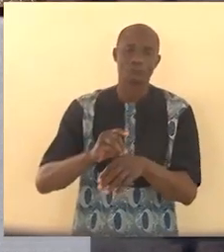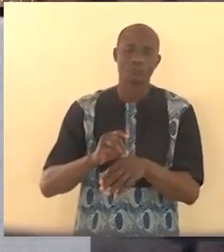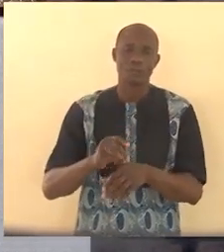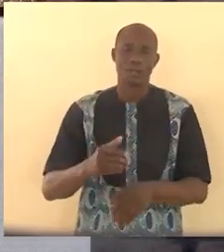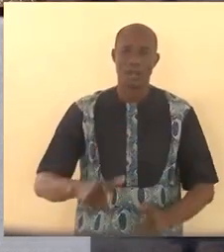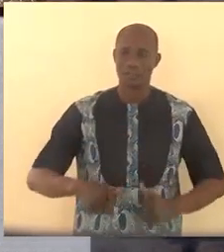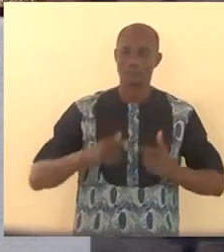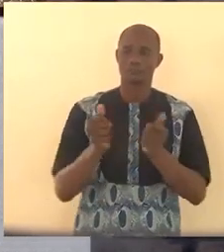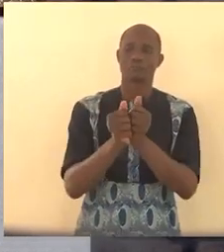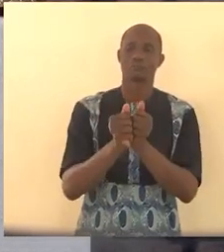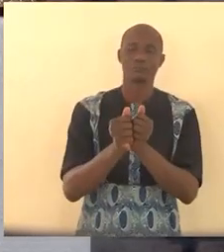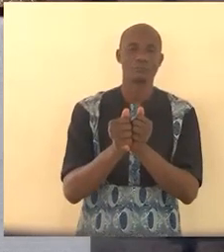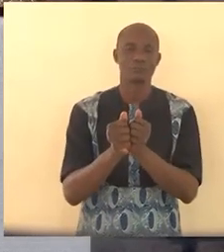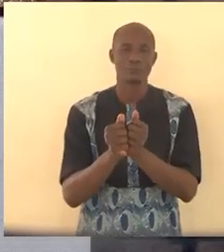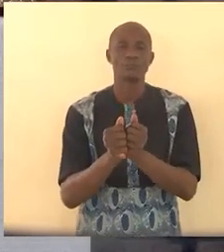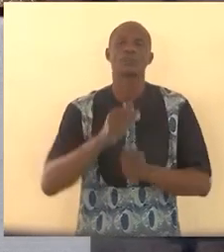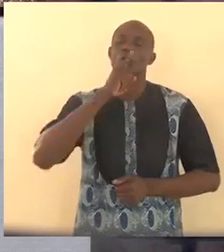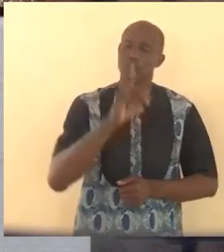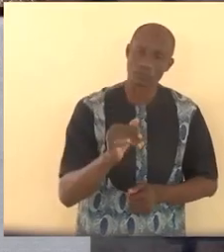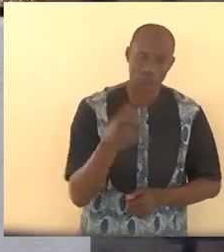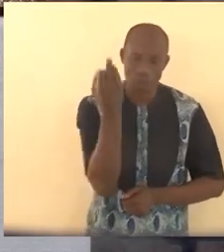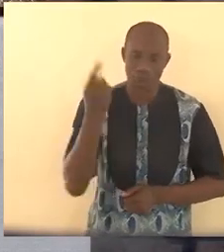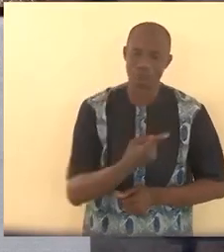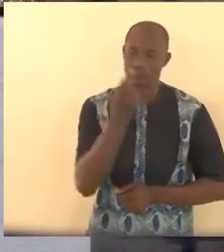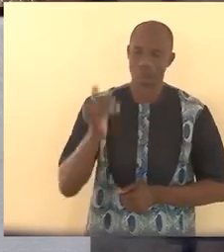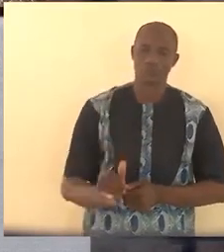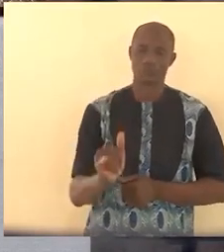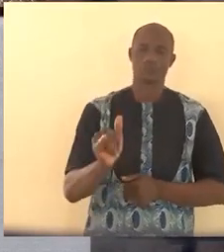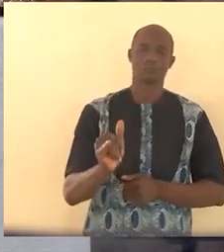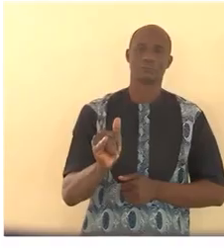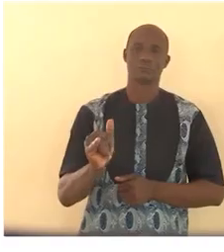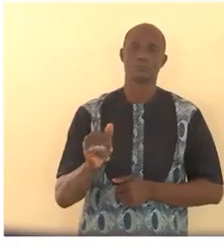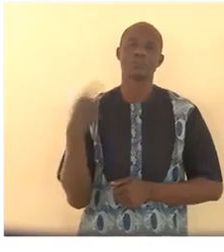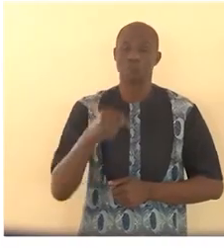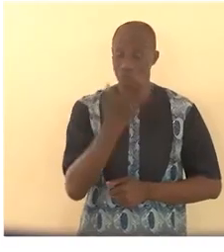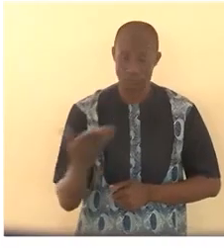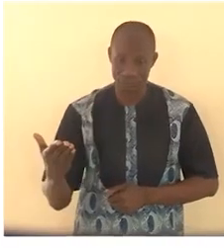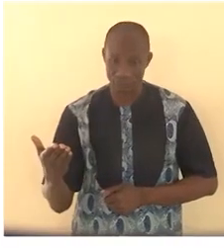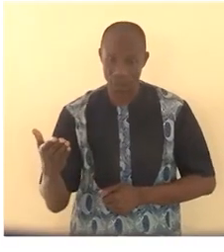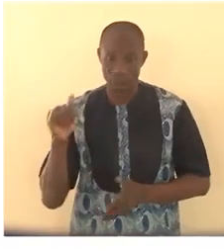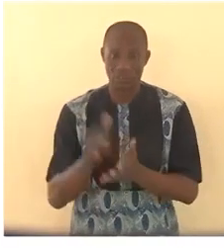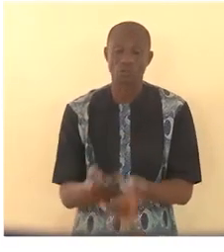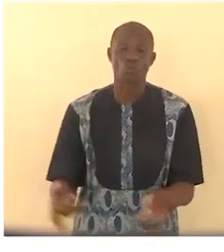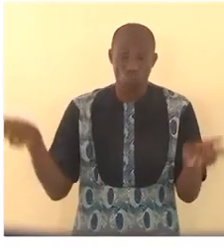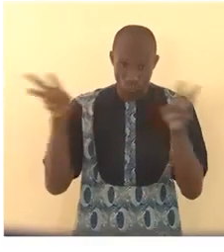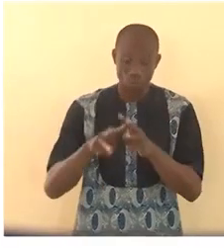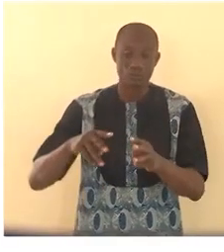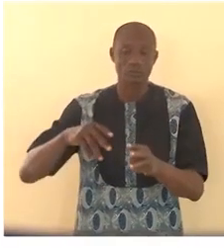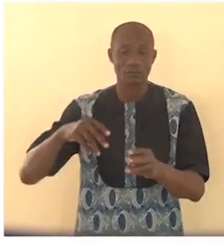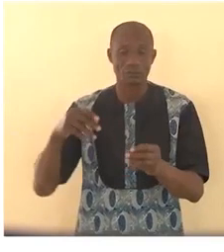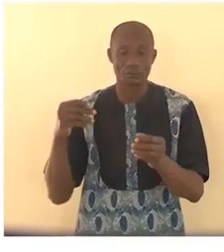and live with the assurance of eternal life. The only possessions worth striving